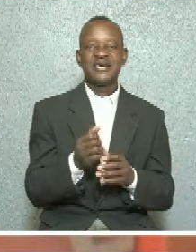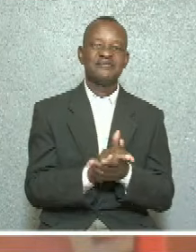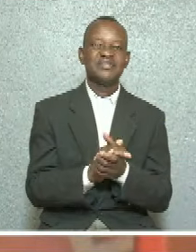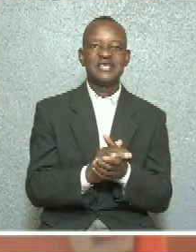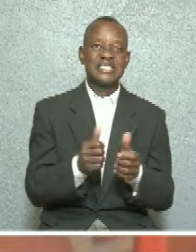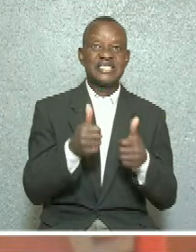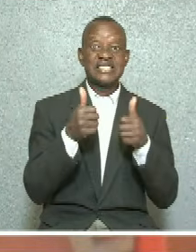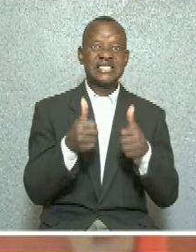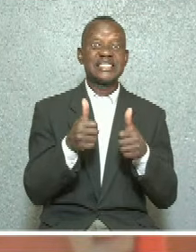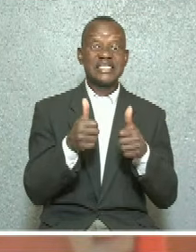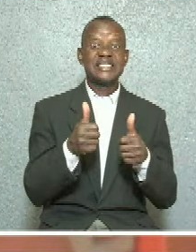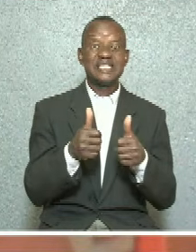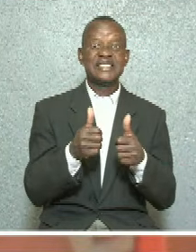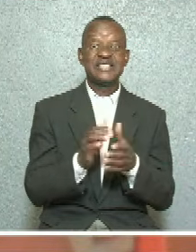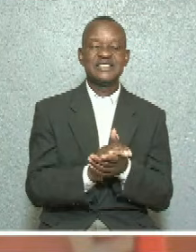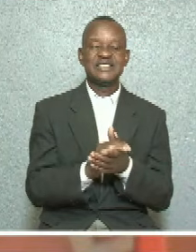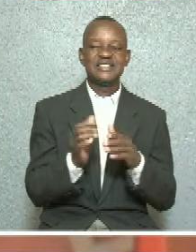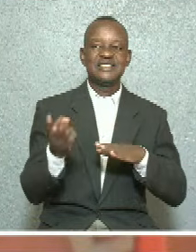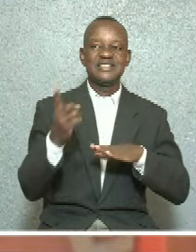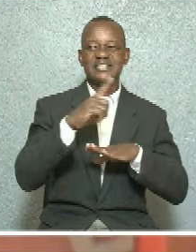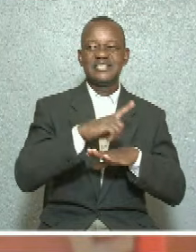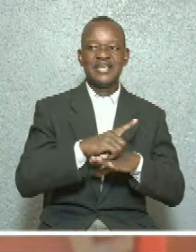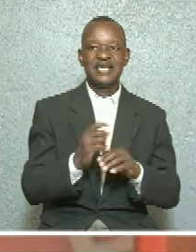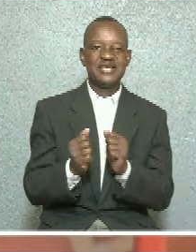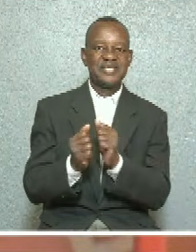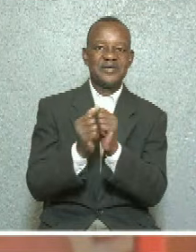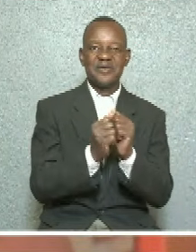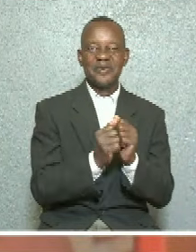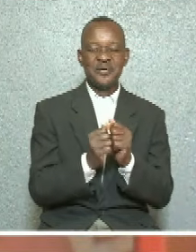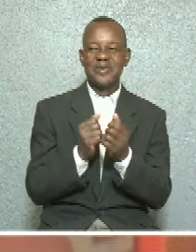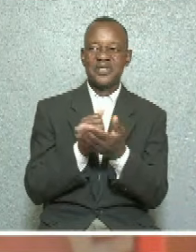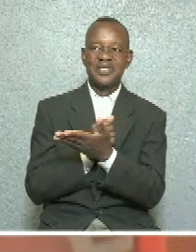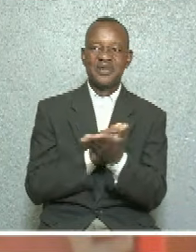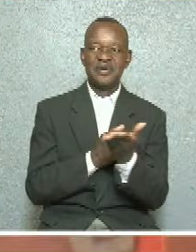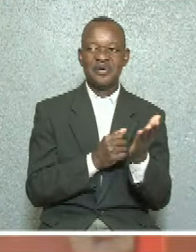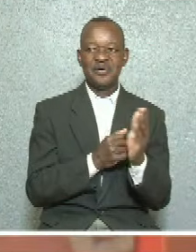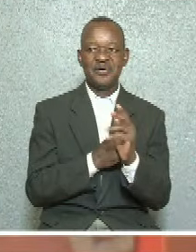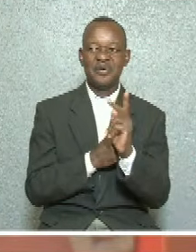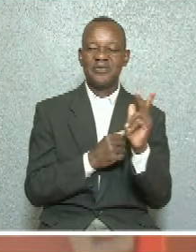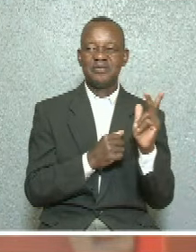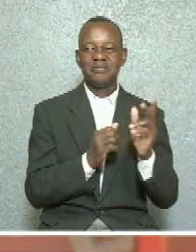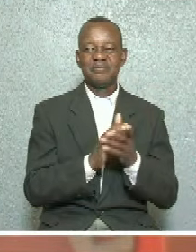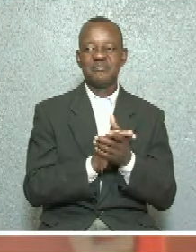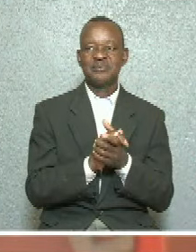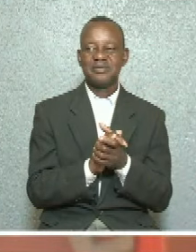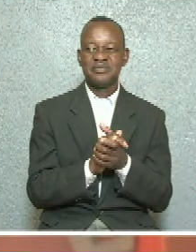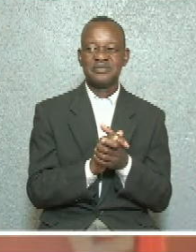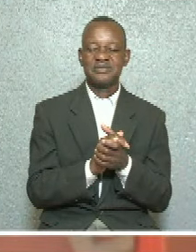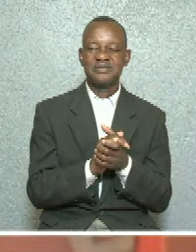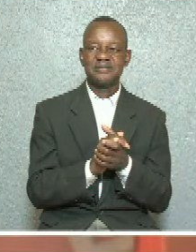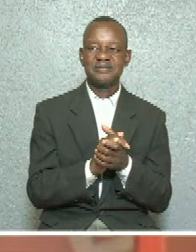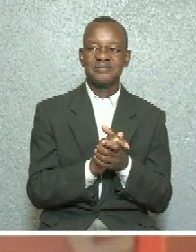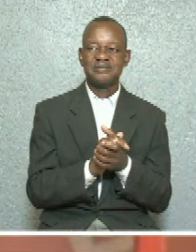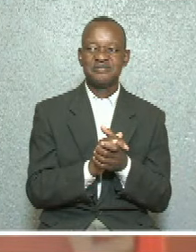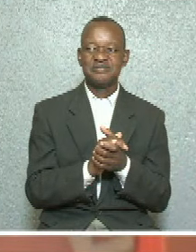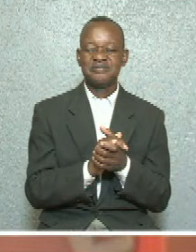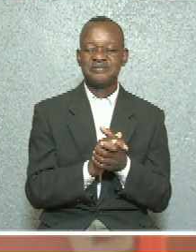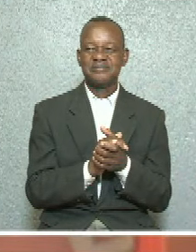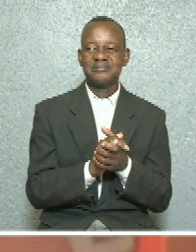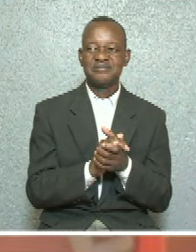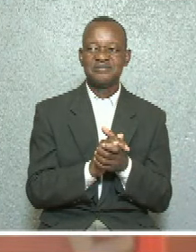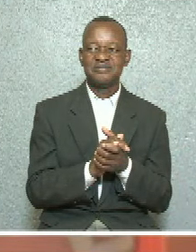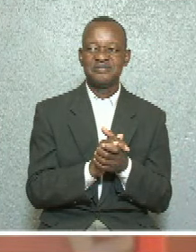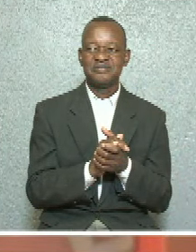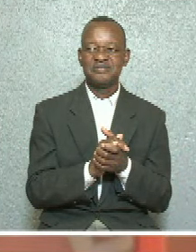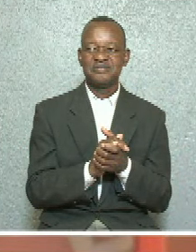facts. You shared with me the facts that you learned. And I'm not going to just sit here and talk. Does this thing, do I need to stay here? No, okay. I don't want to